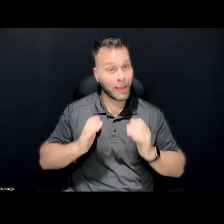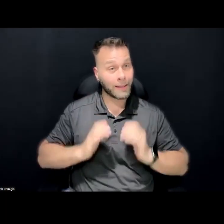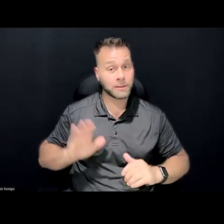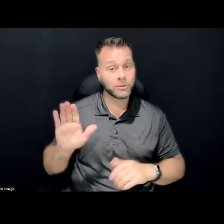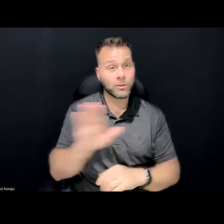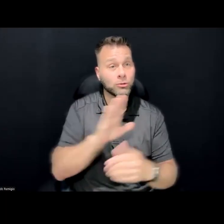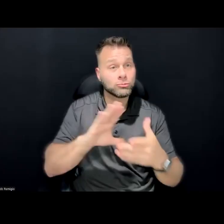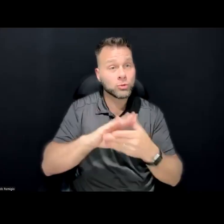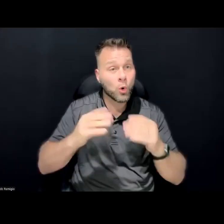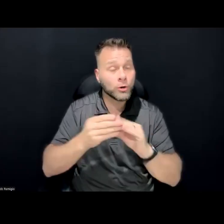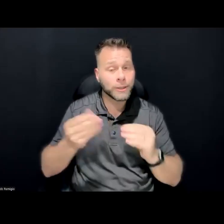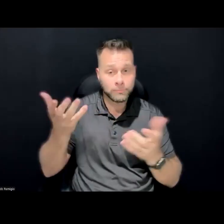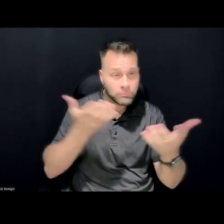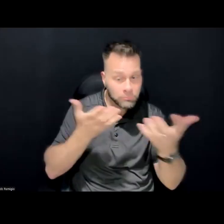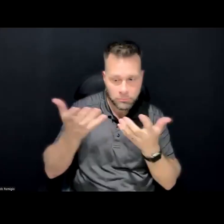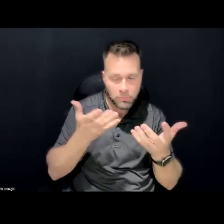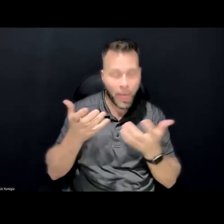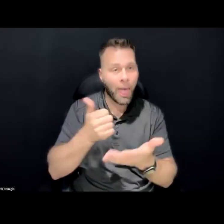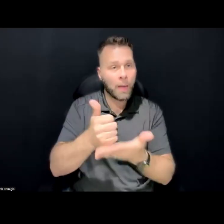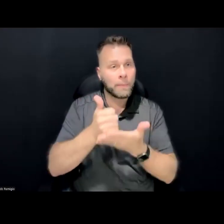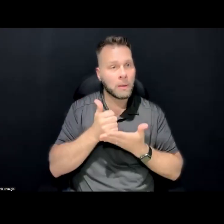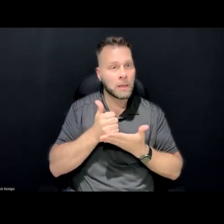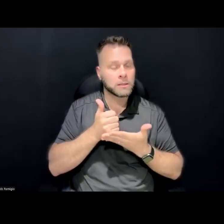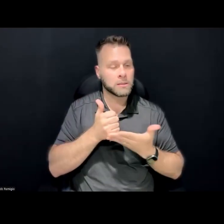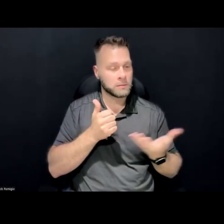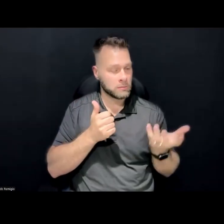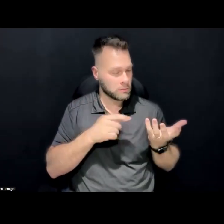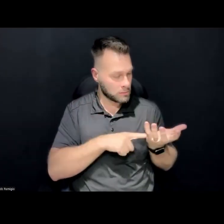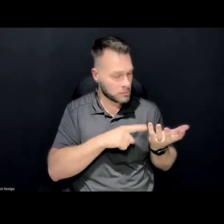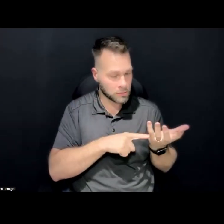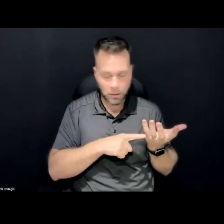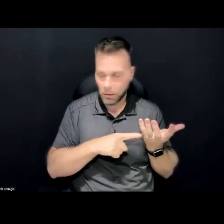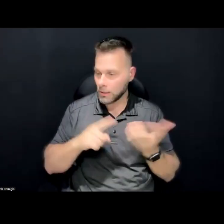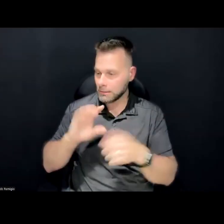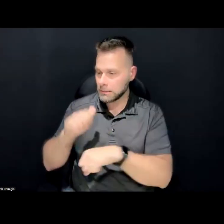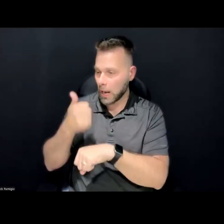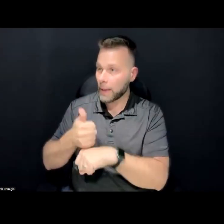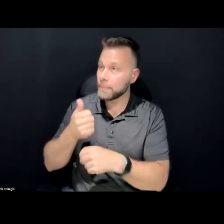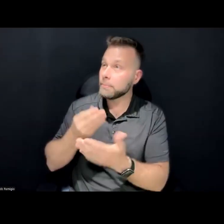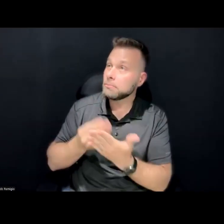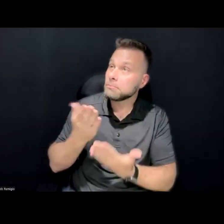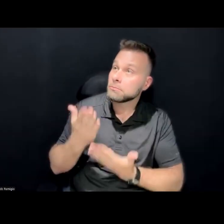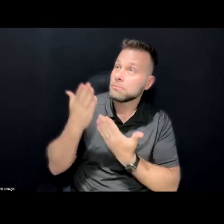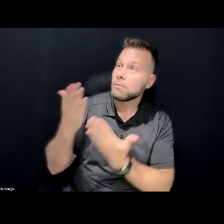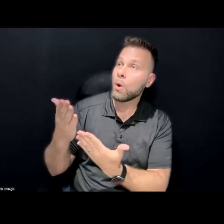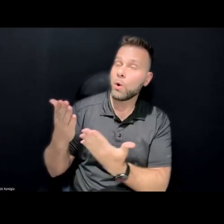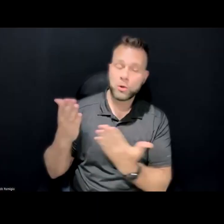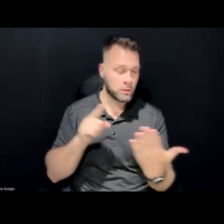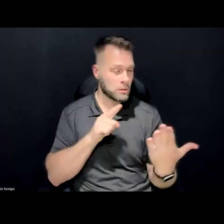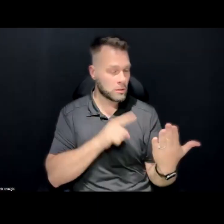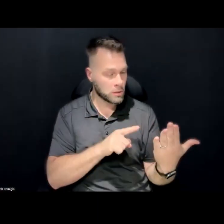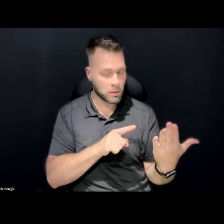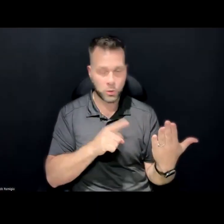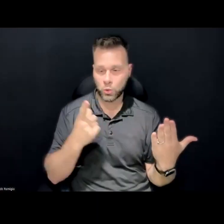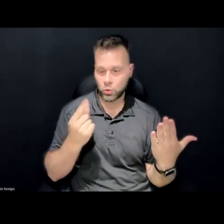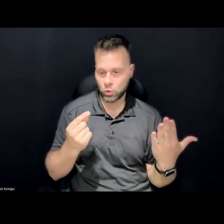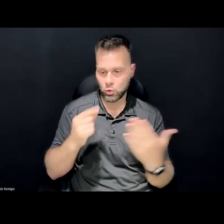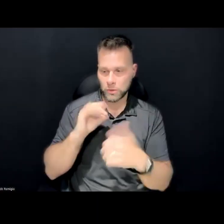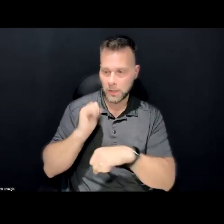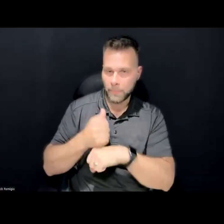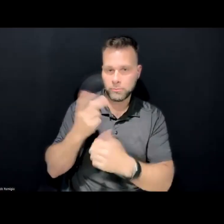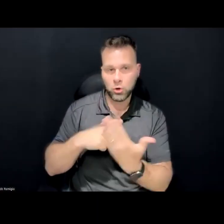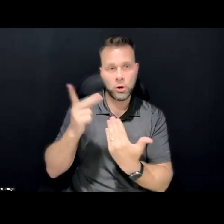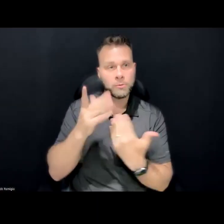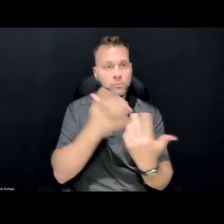putting proposals together, to utilize not only the data, but the storytelling of our clients that we